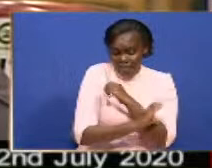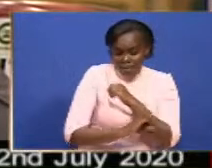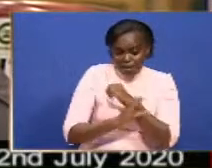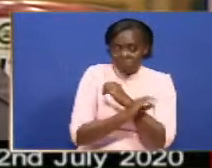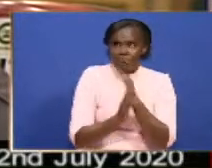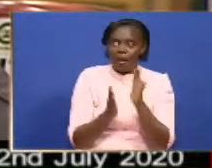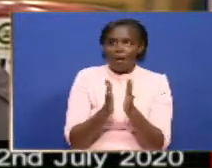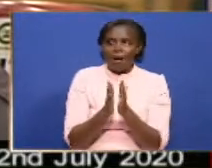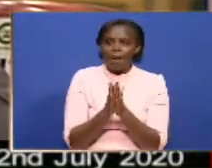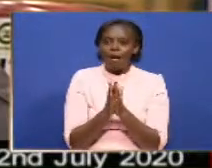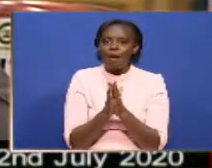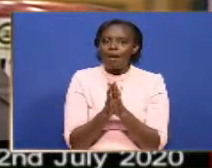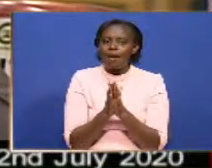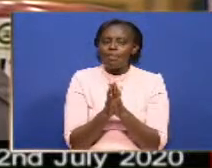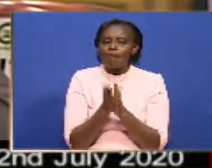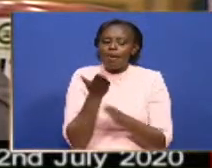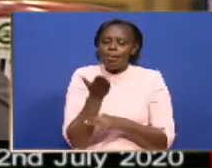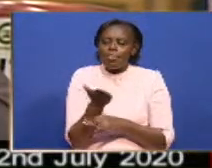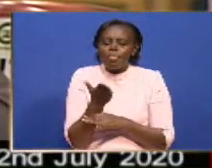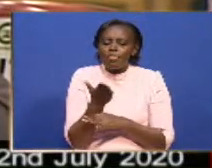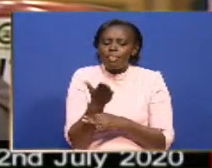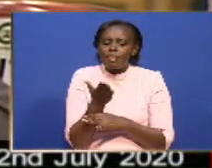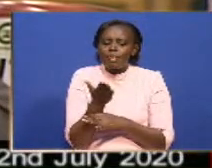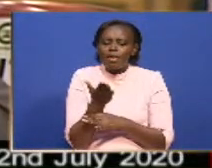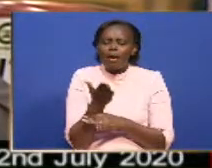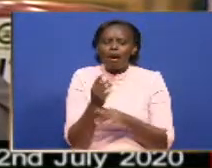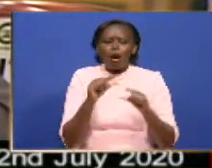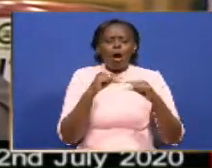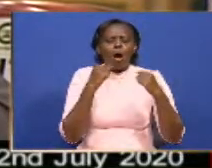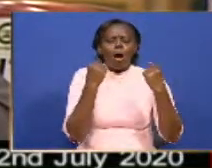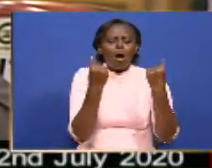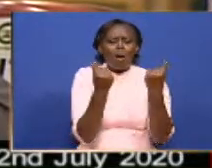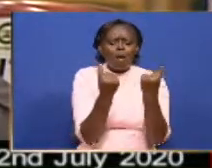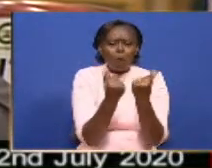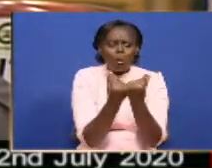and there's a global pandemic.